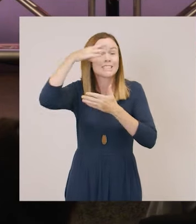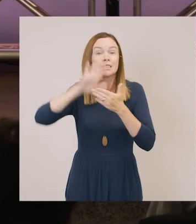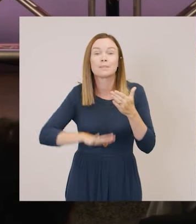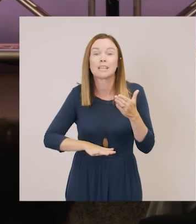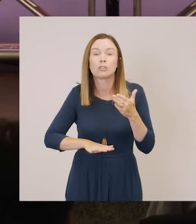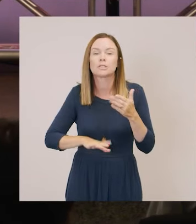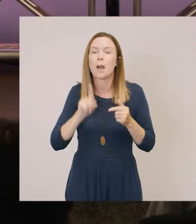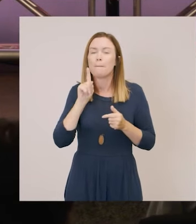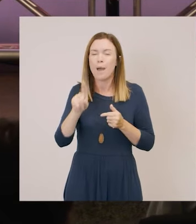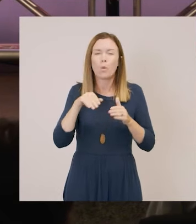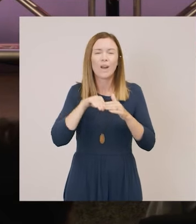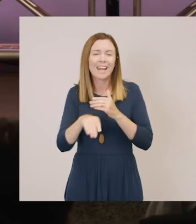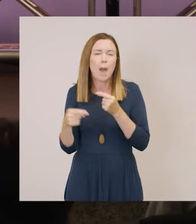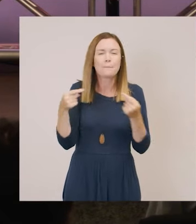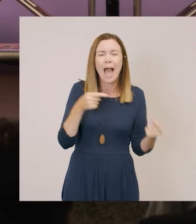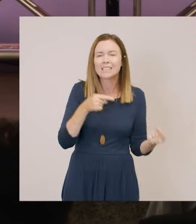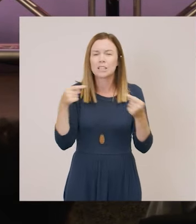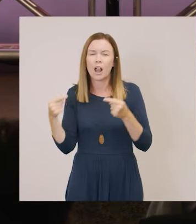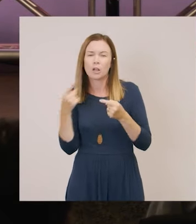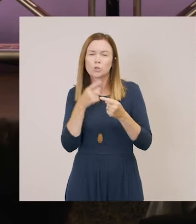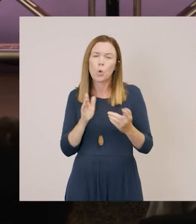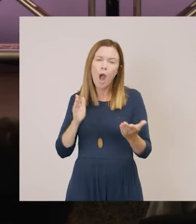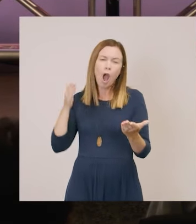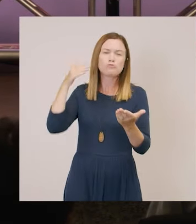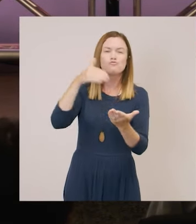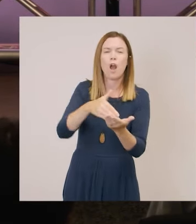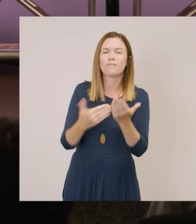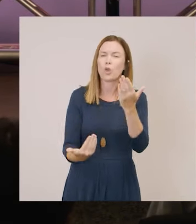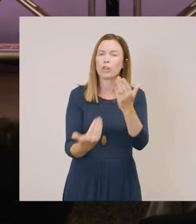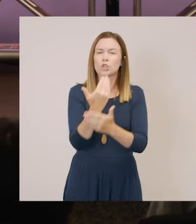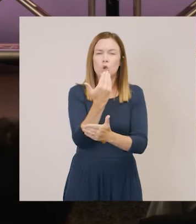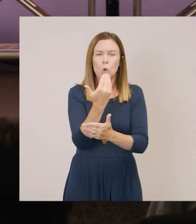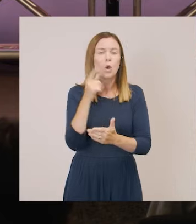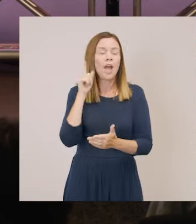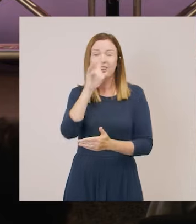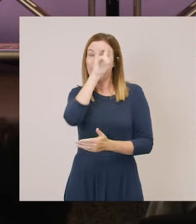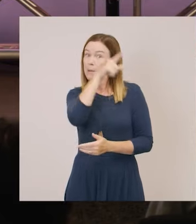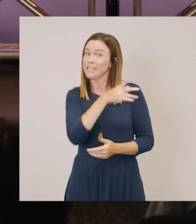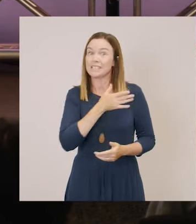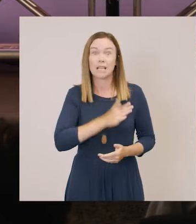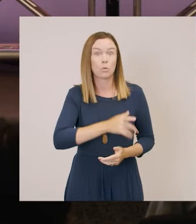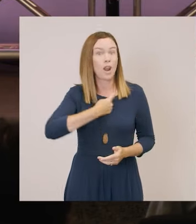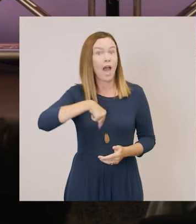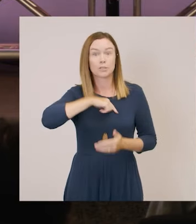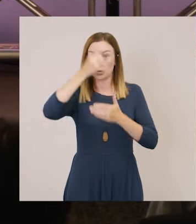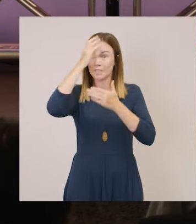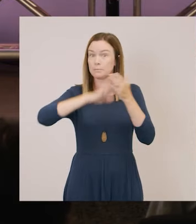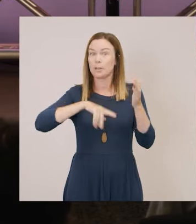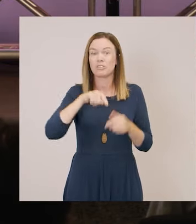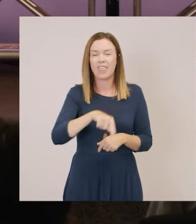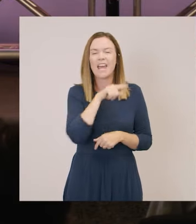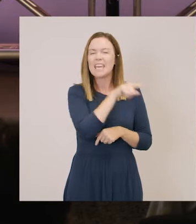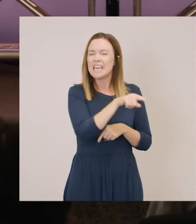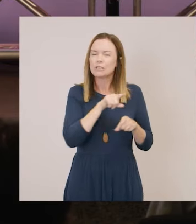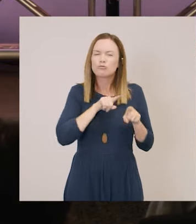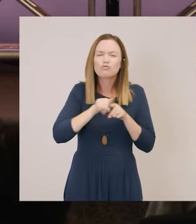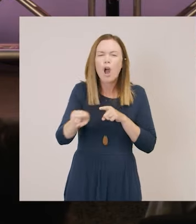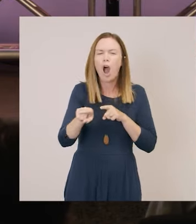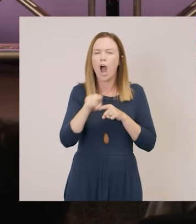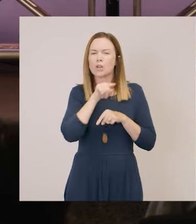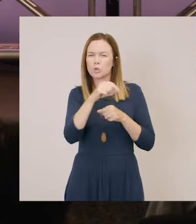until we're in this battle to get there, and the enemy doesn't want us to experience that, and he's doing everything possible to